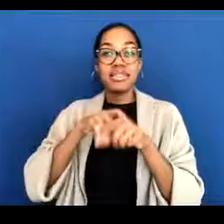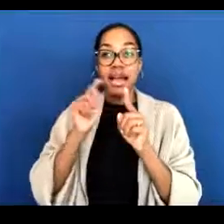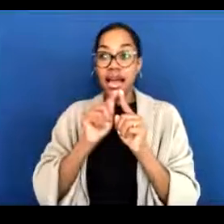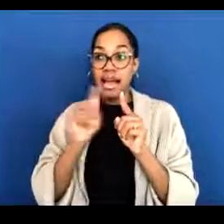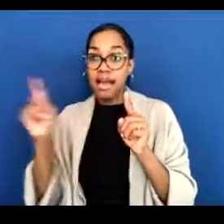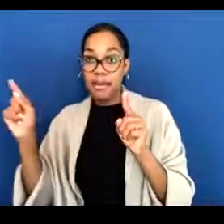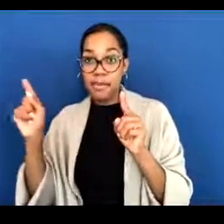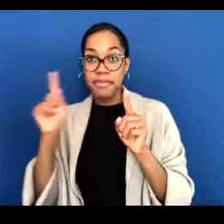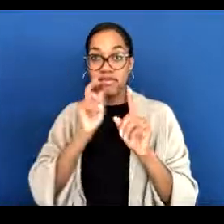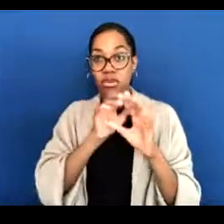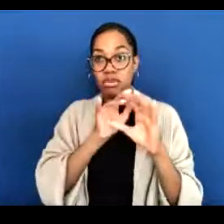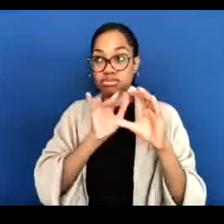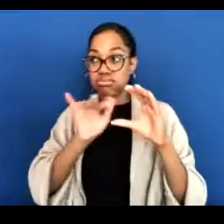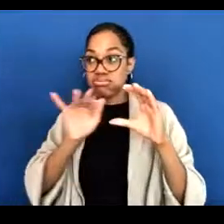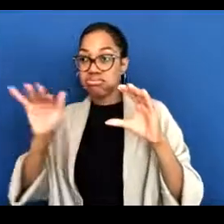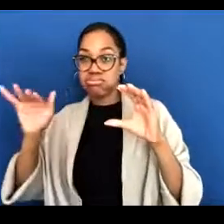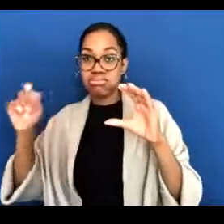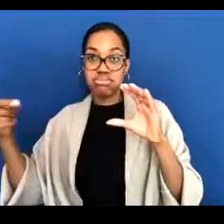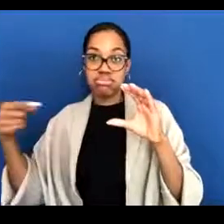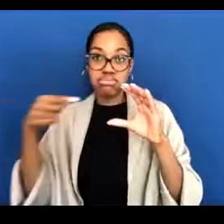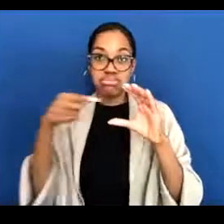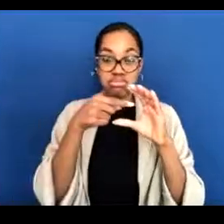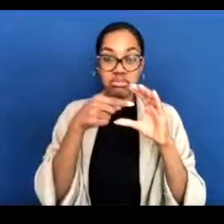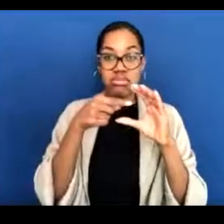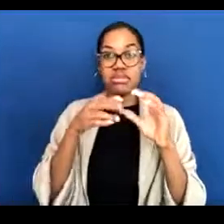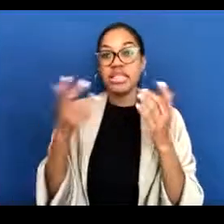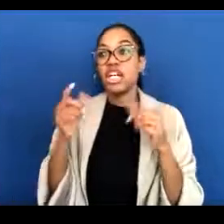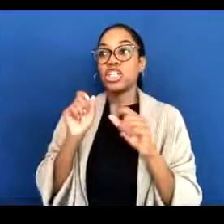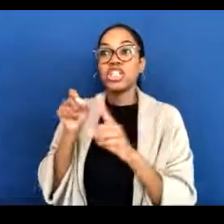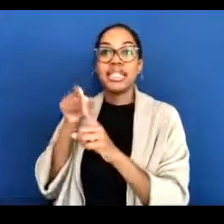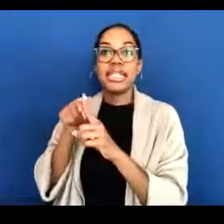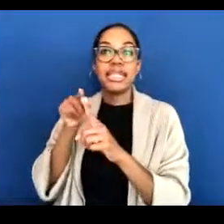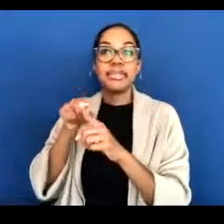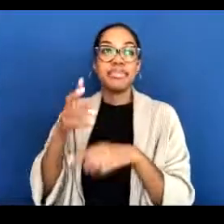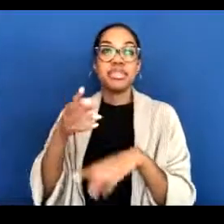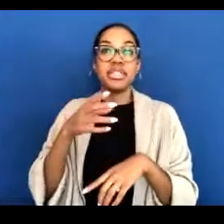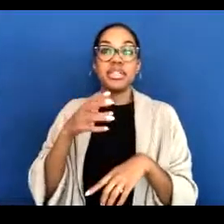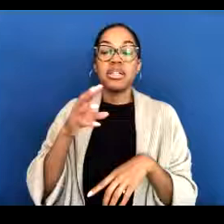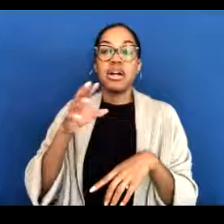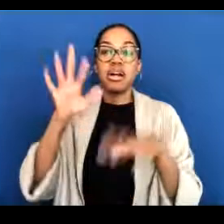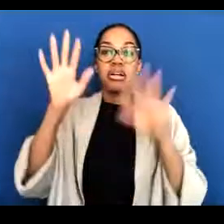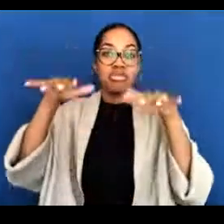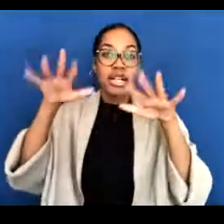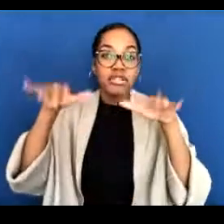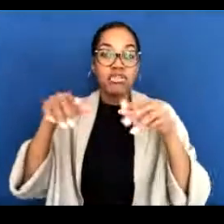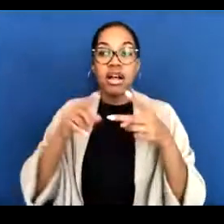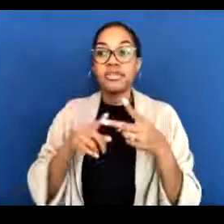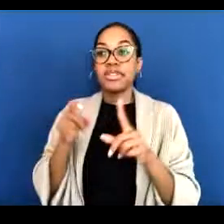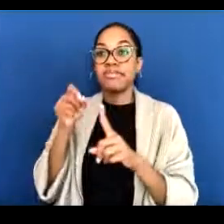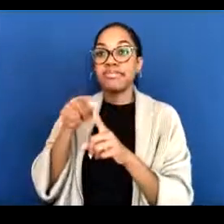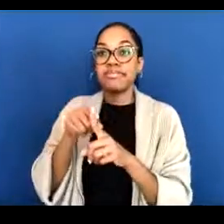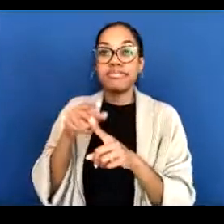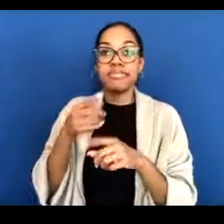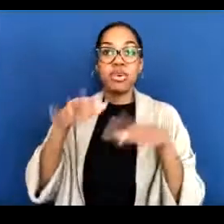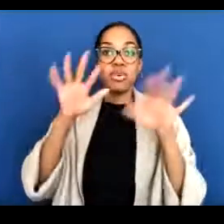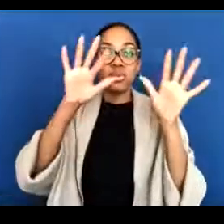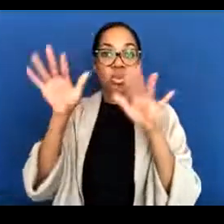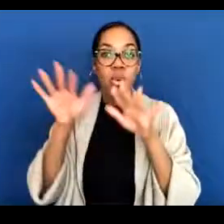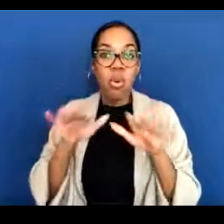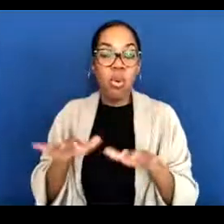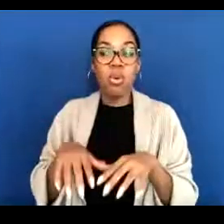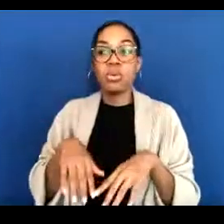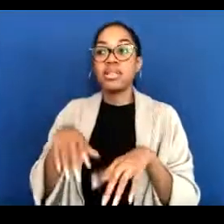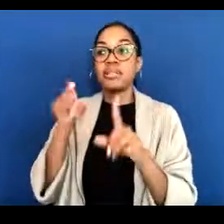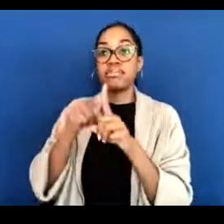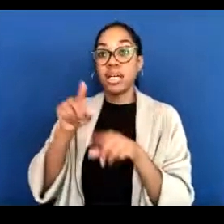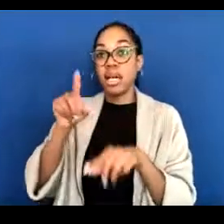raindrops or snowflakes or birds in this case may actually be. And by how much radar energy is reflected back, we know the size of the object, how